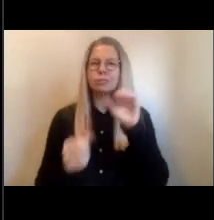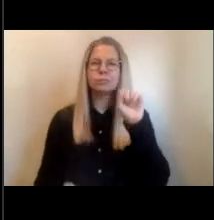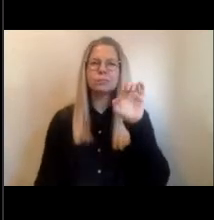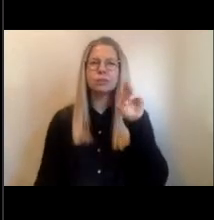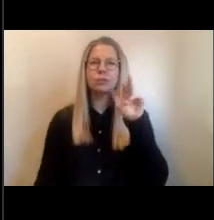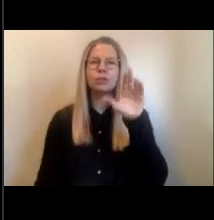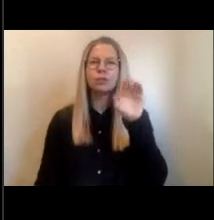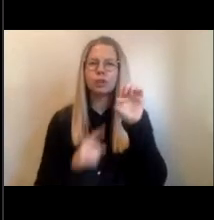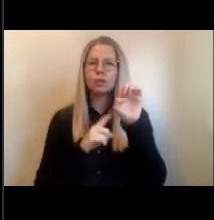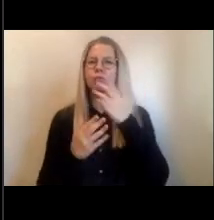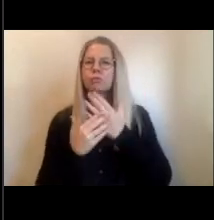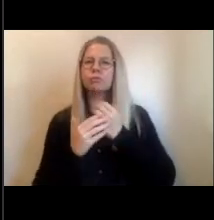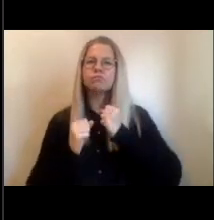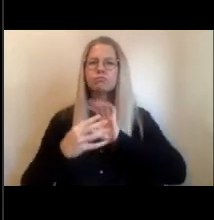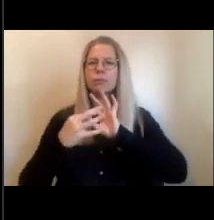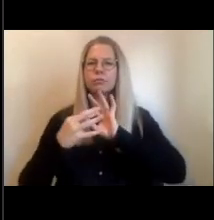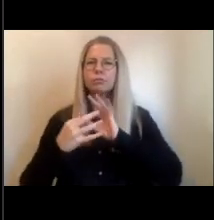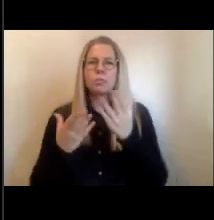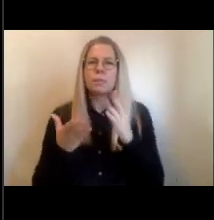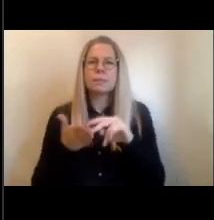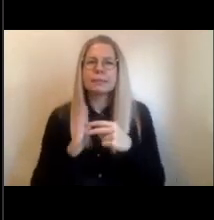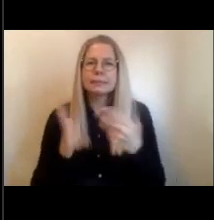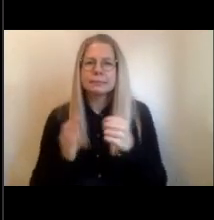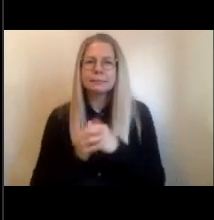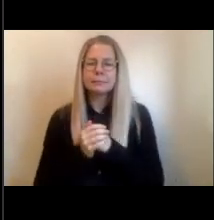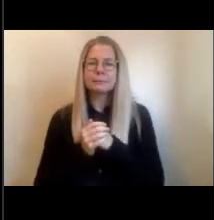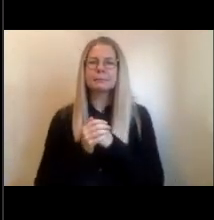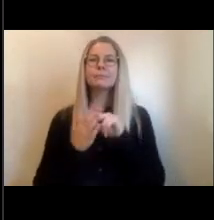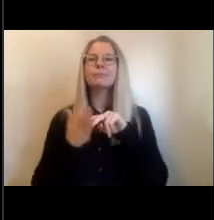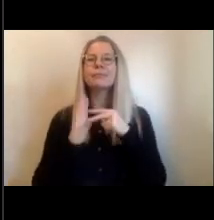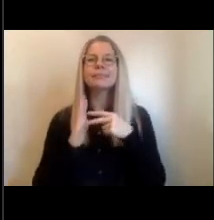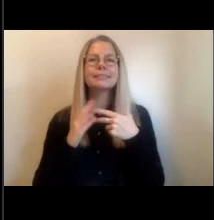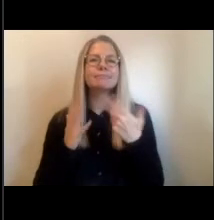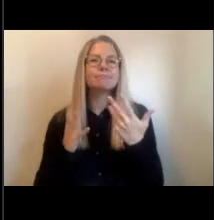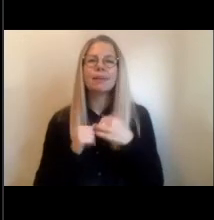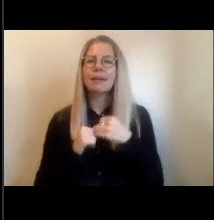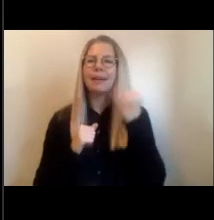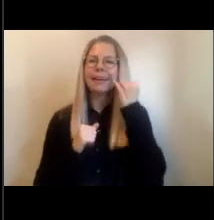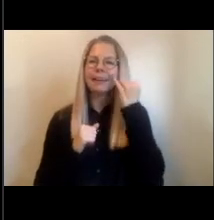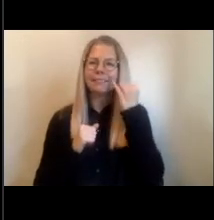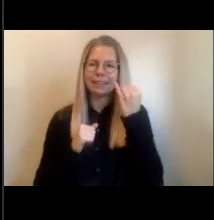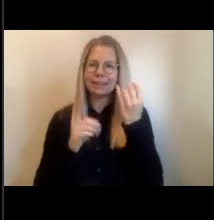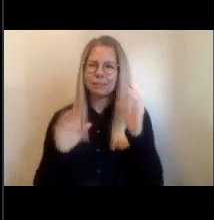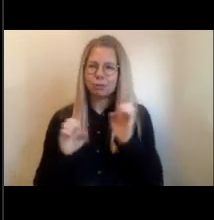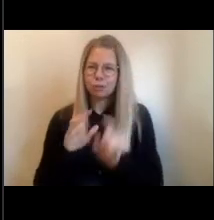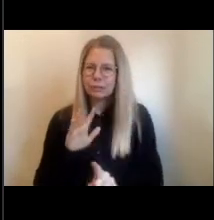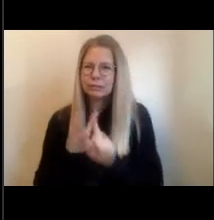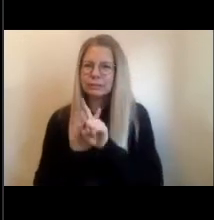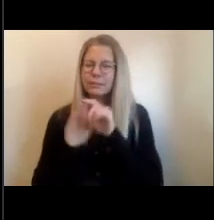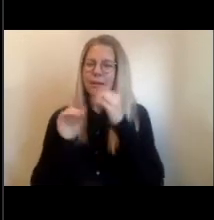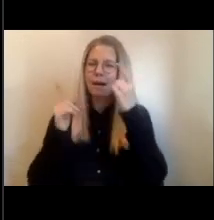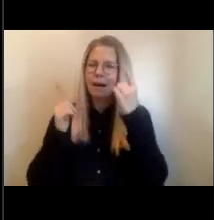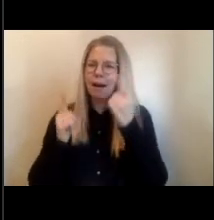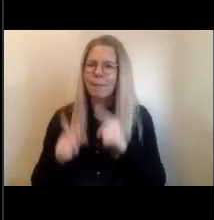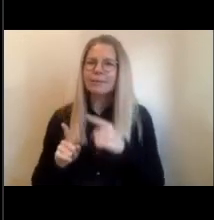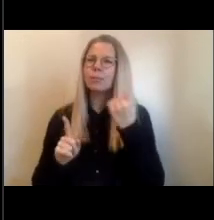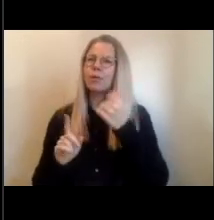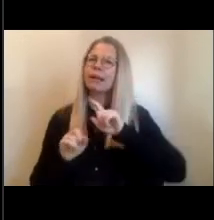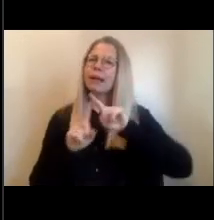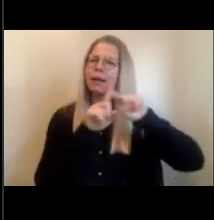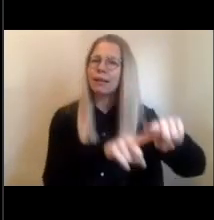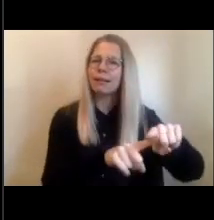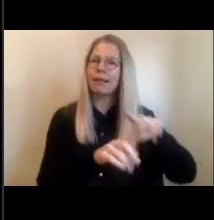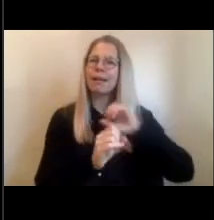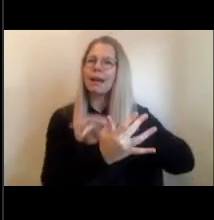of person you could call in the middle of the night if you had some kind of an emergency, someone you feel close to, someone you feel you can share your soul to,